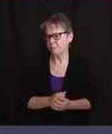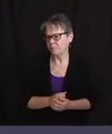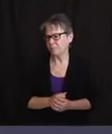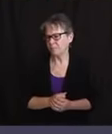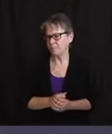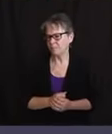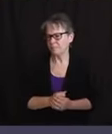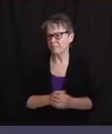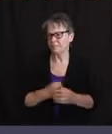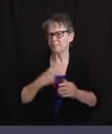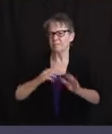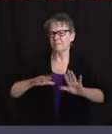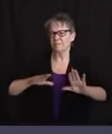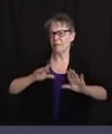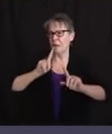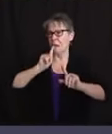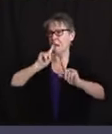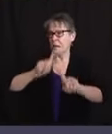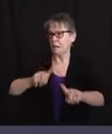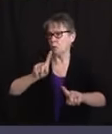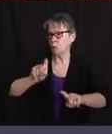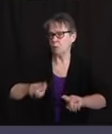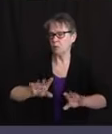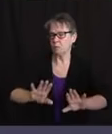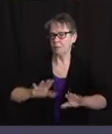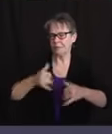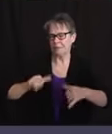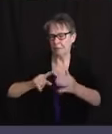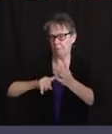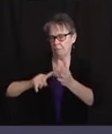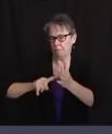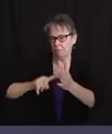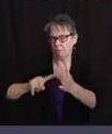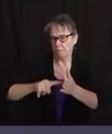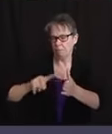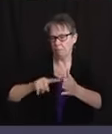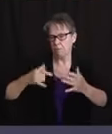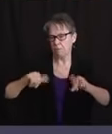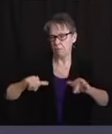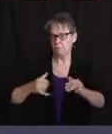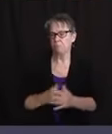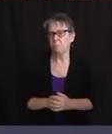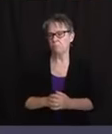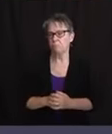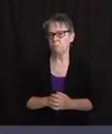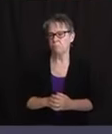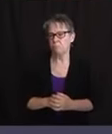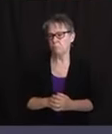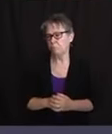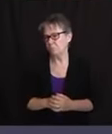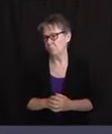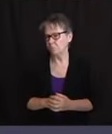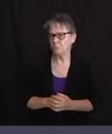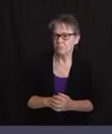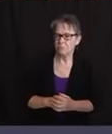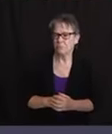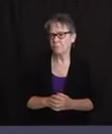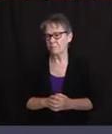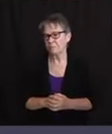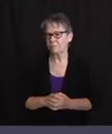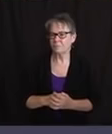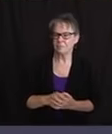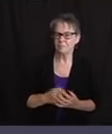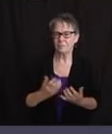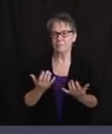cited communication that was, in some cases, not all cases, uneven is the word I've used,